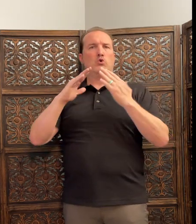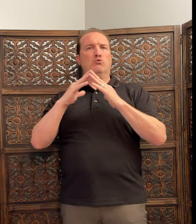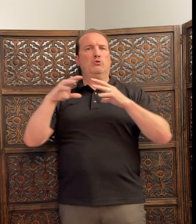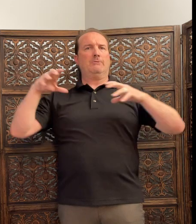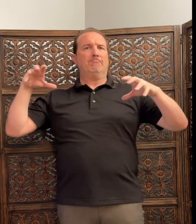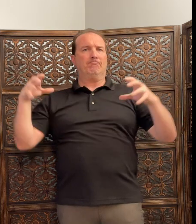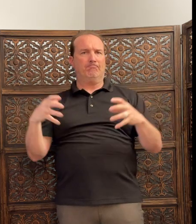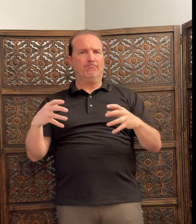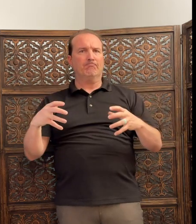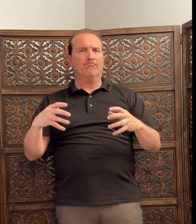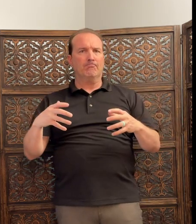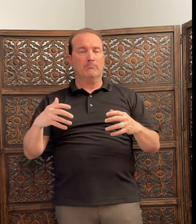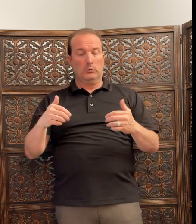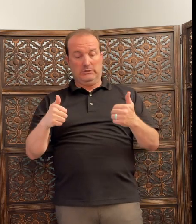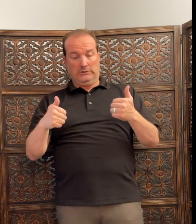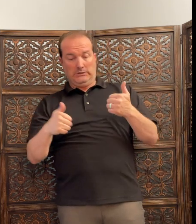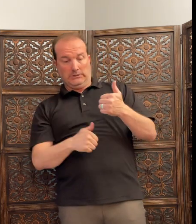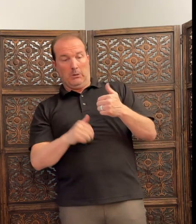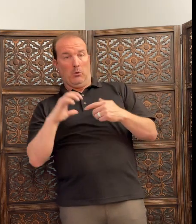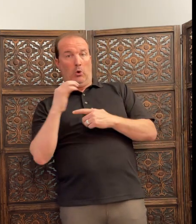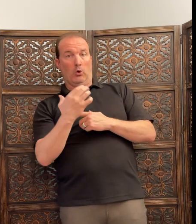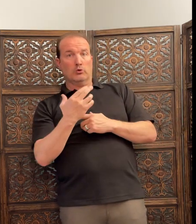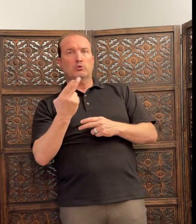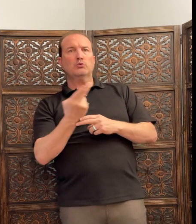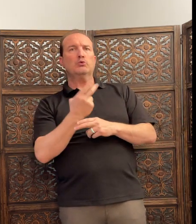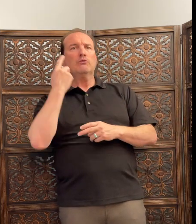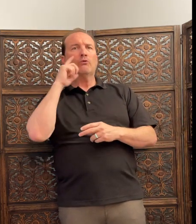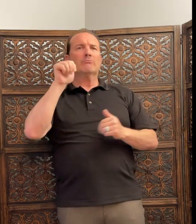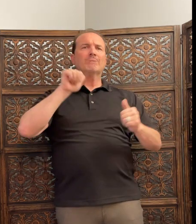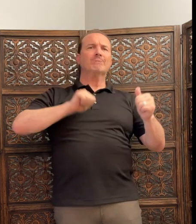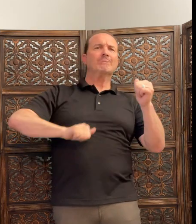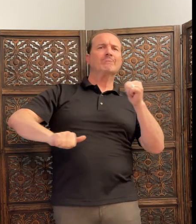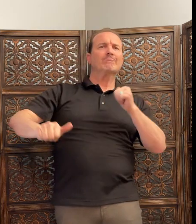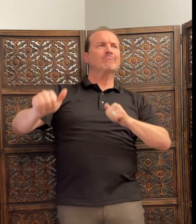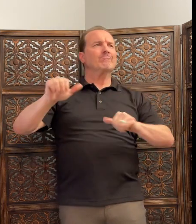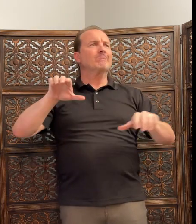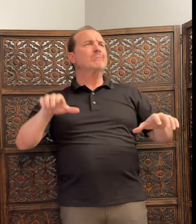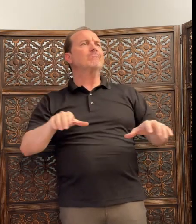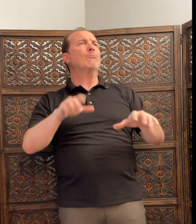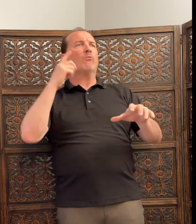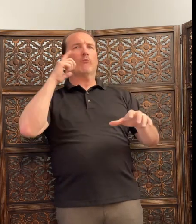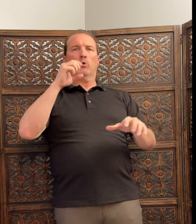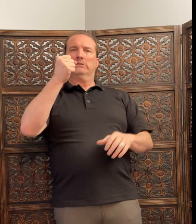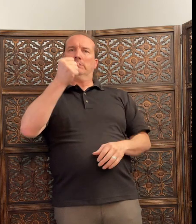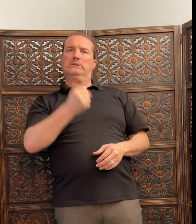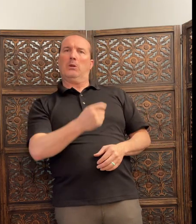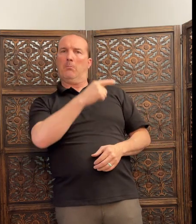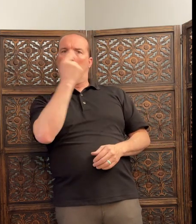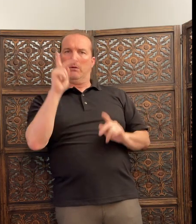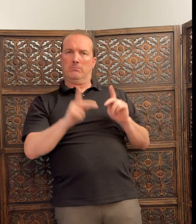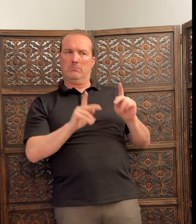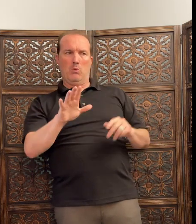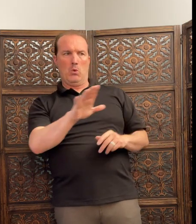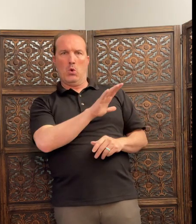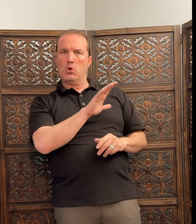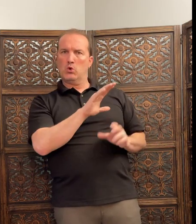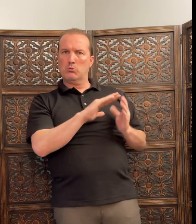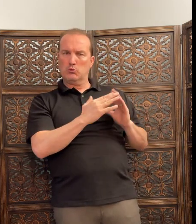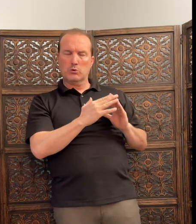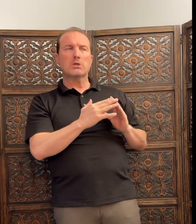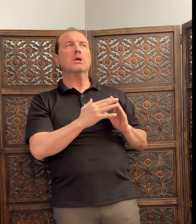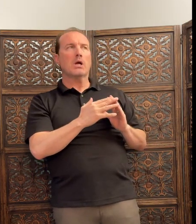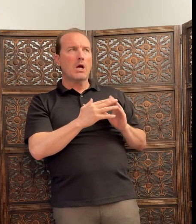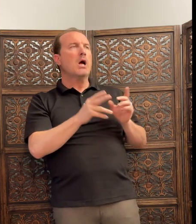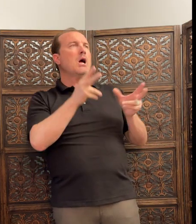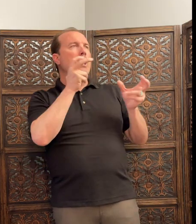She was interested in how these subcultures used storytelling as a theatrical and performative experience for Southern Black folk communities